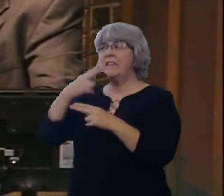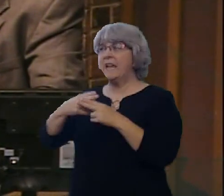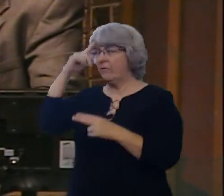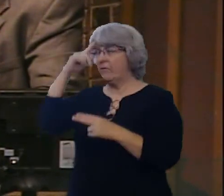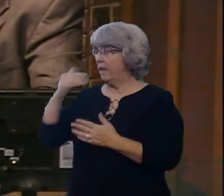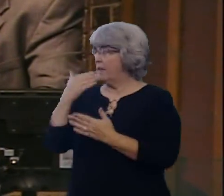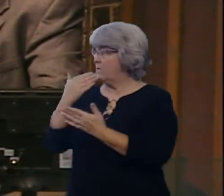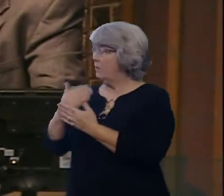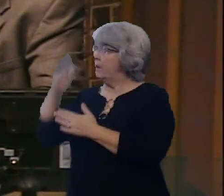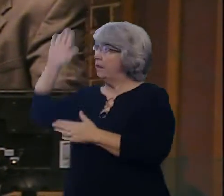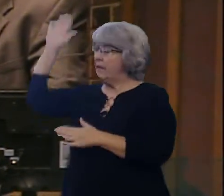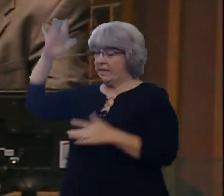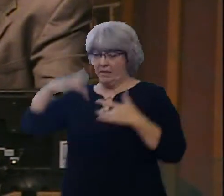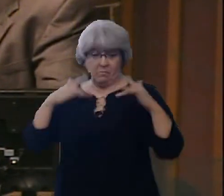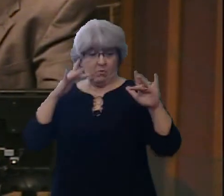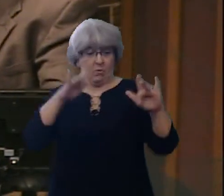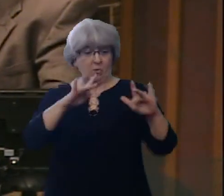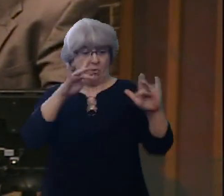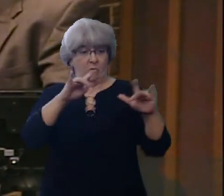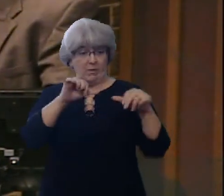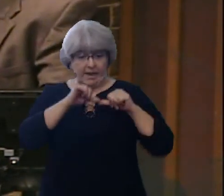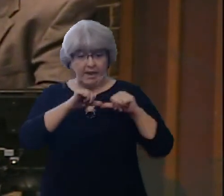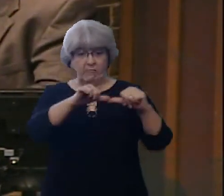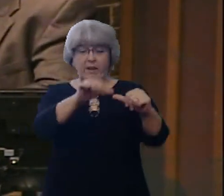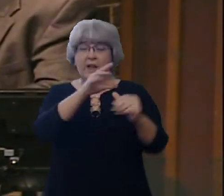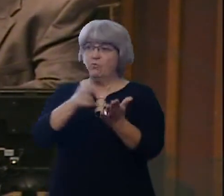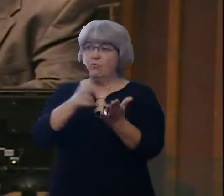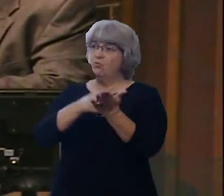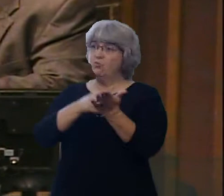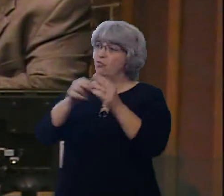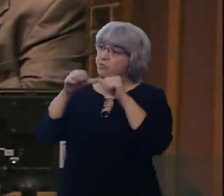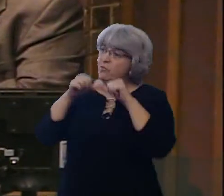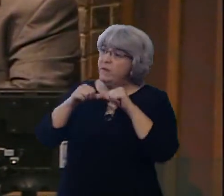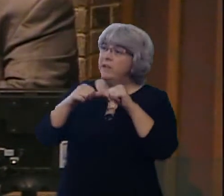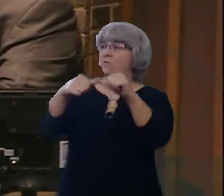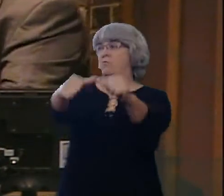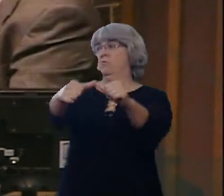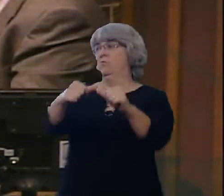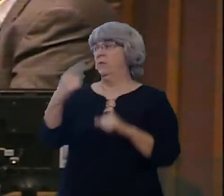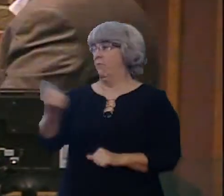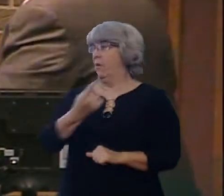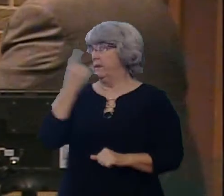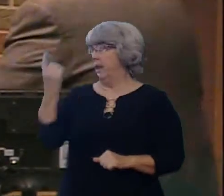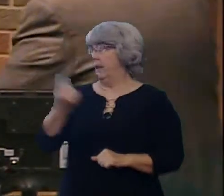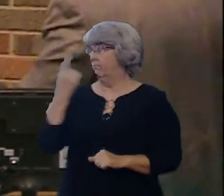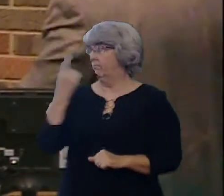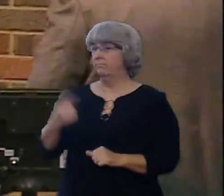mercy is everlasting, and His truth endures to all generations.